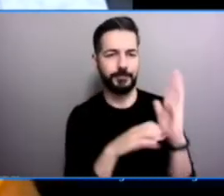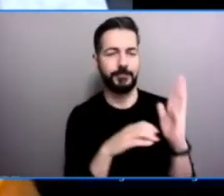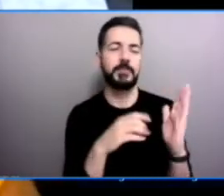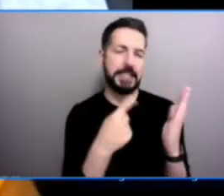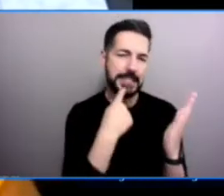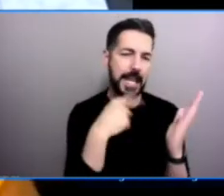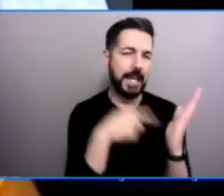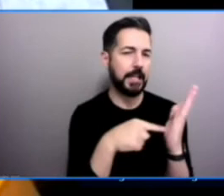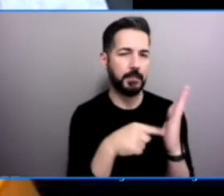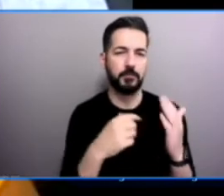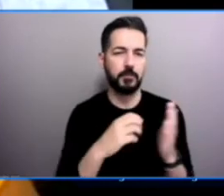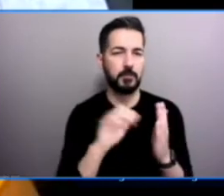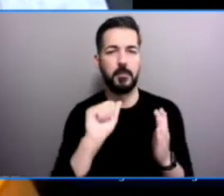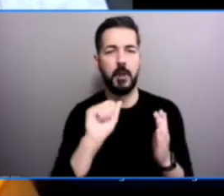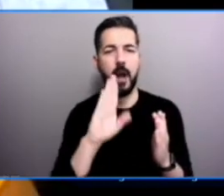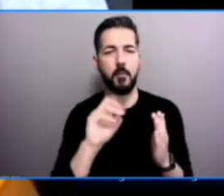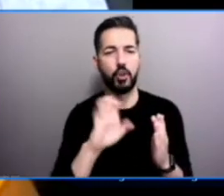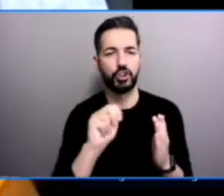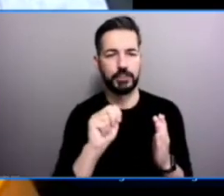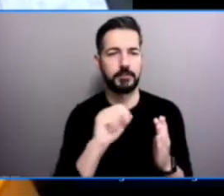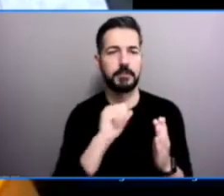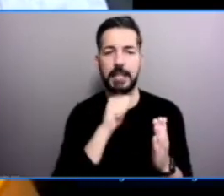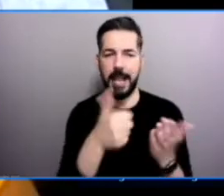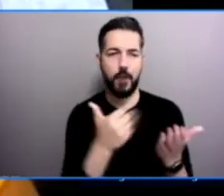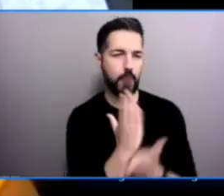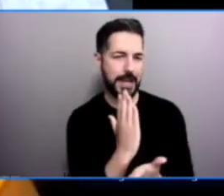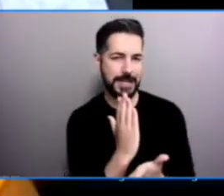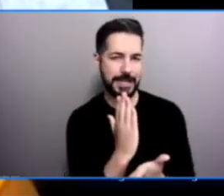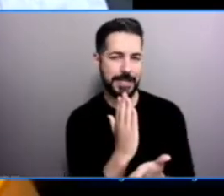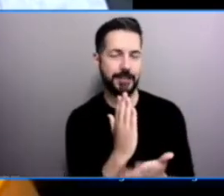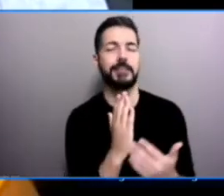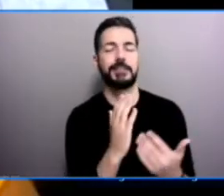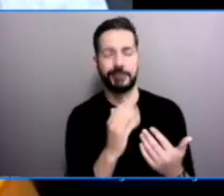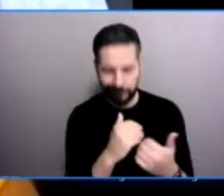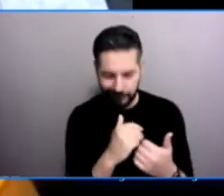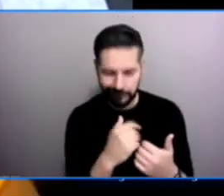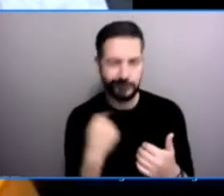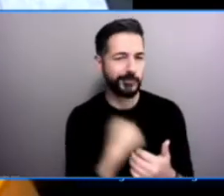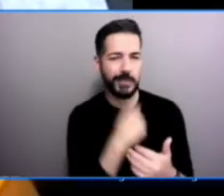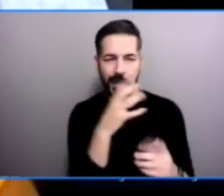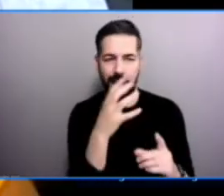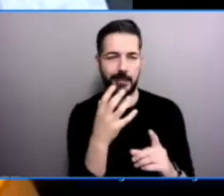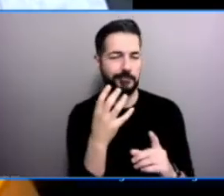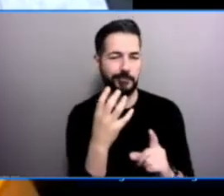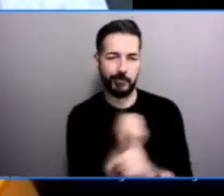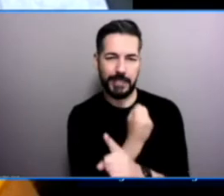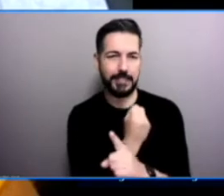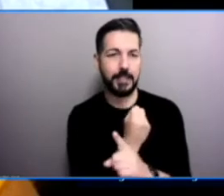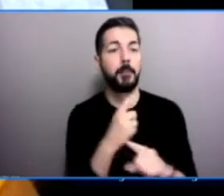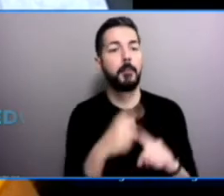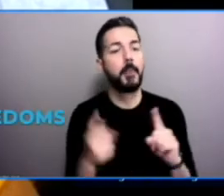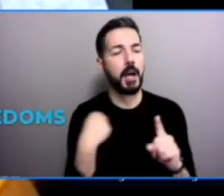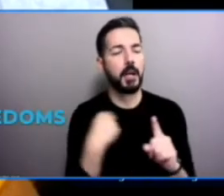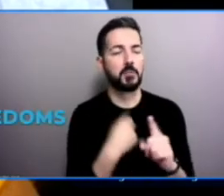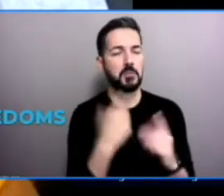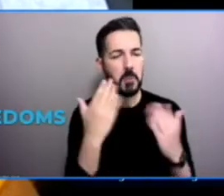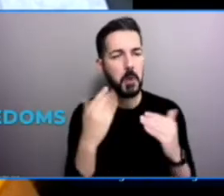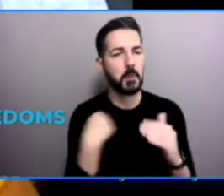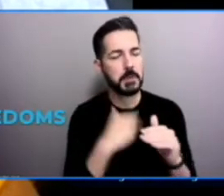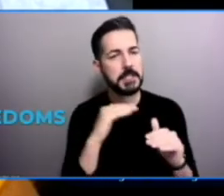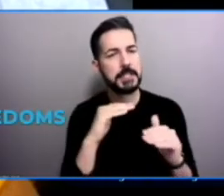people who are doing the work, because we've been doing the work without money. So imagine what we can accomplish if you